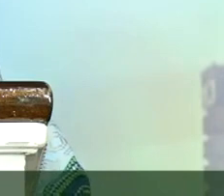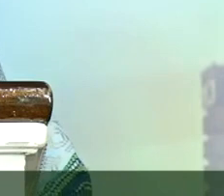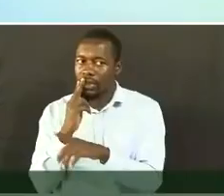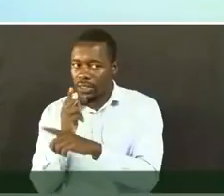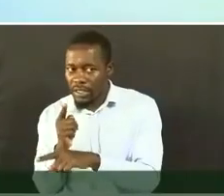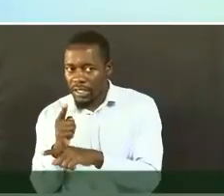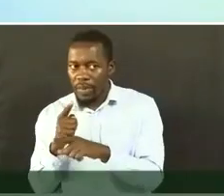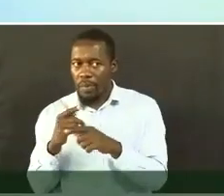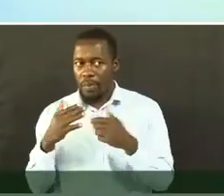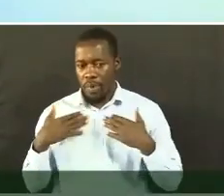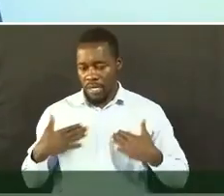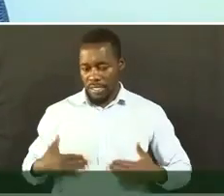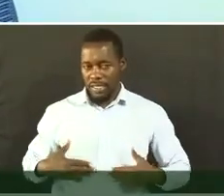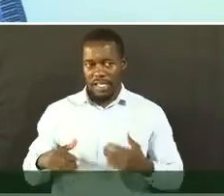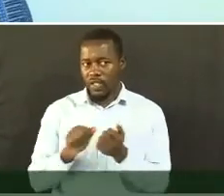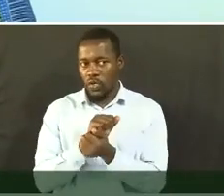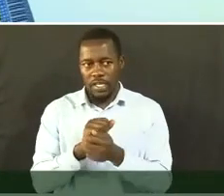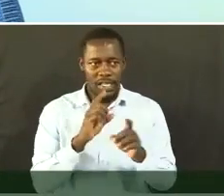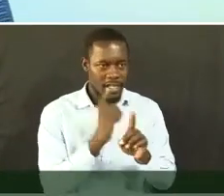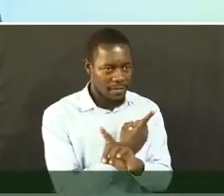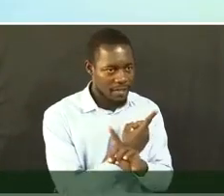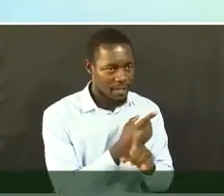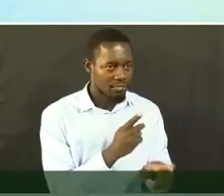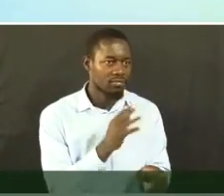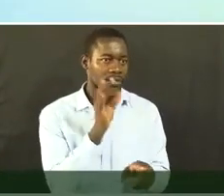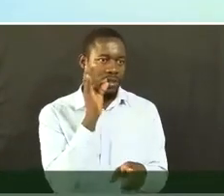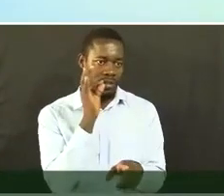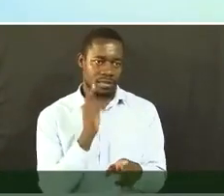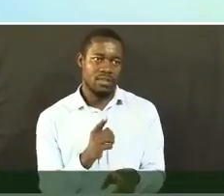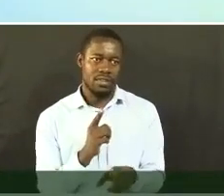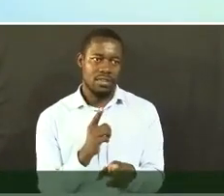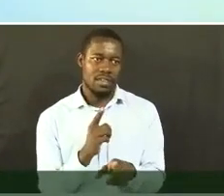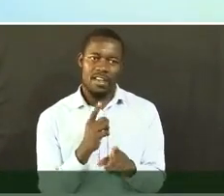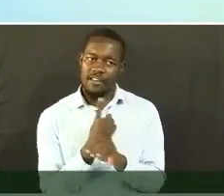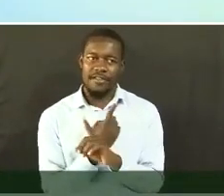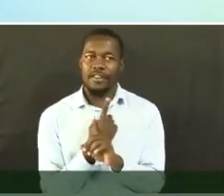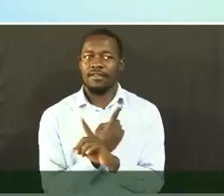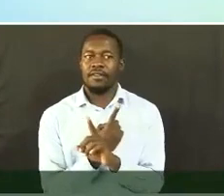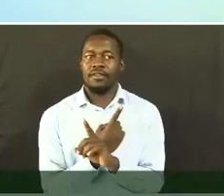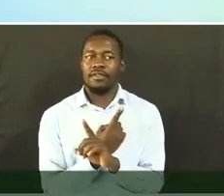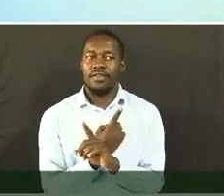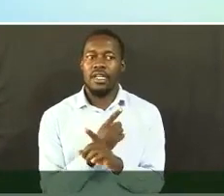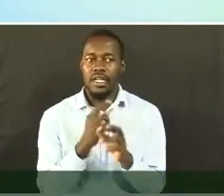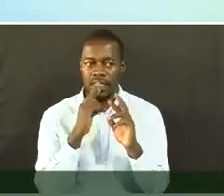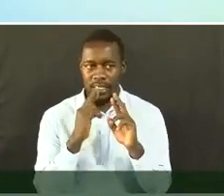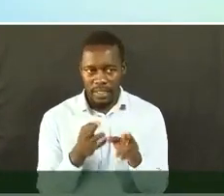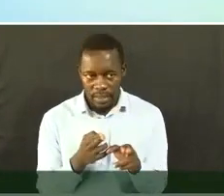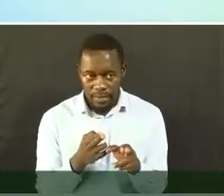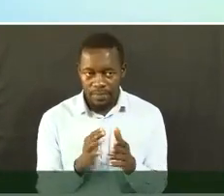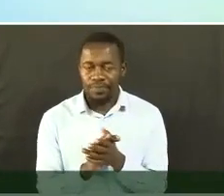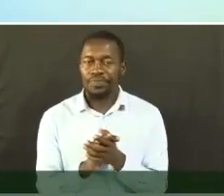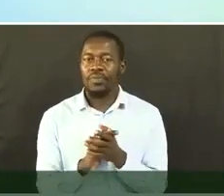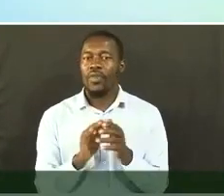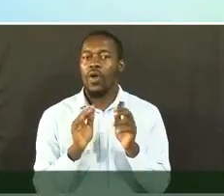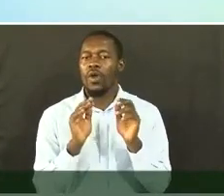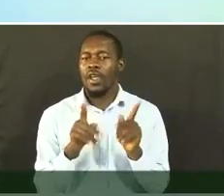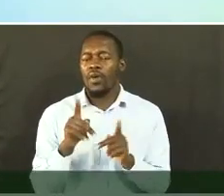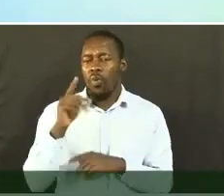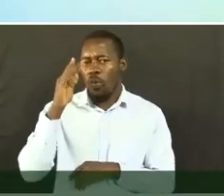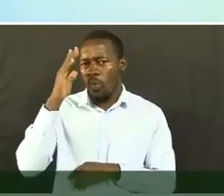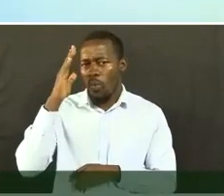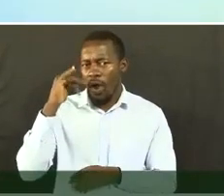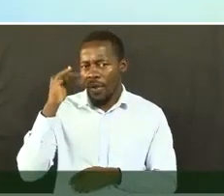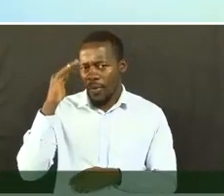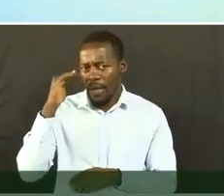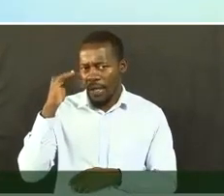So somebody has something that they are trying to address. But then, so what happens when you take this? The basic process of addiction.